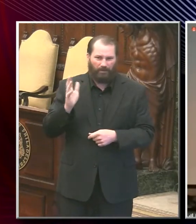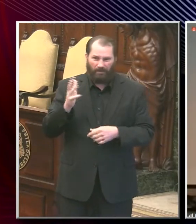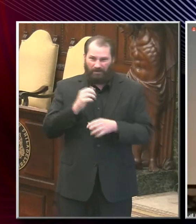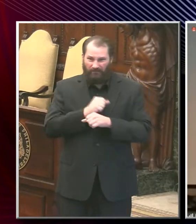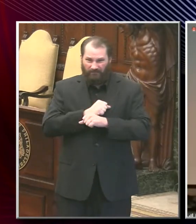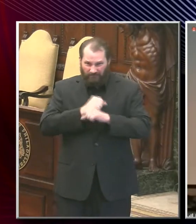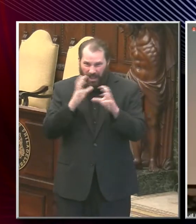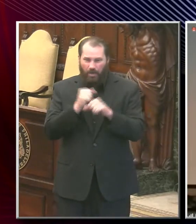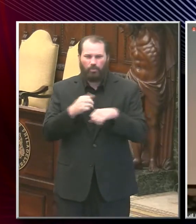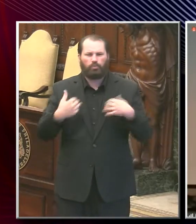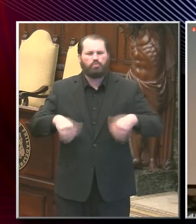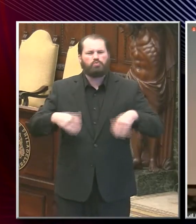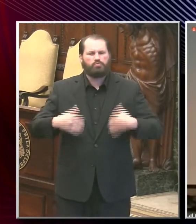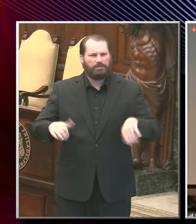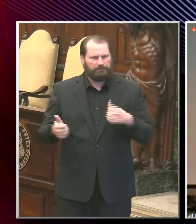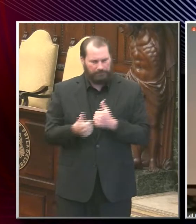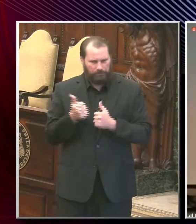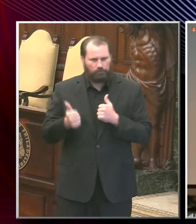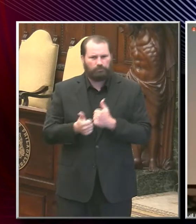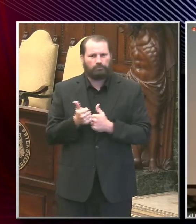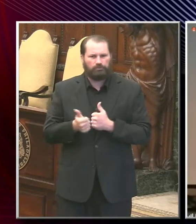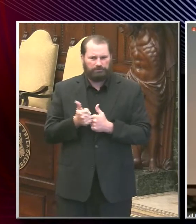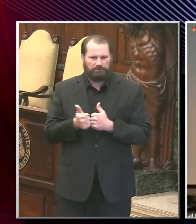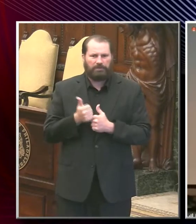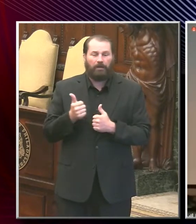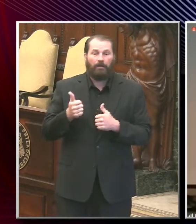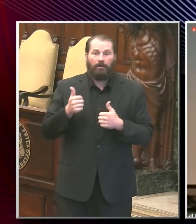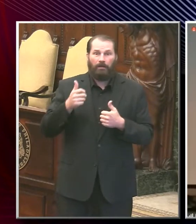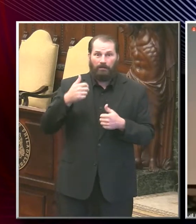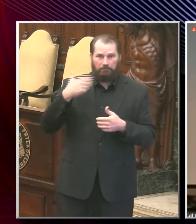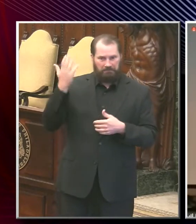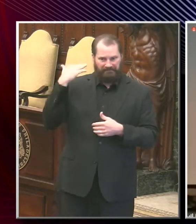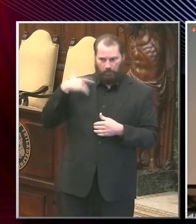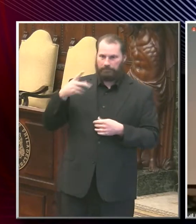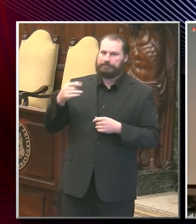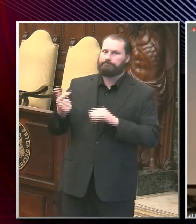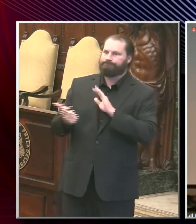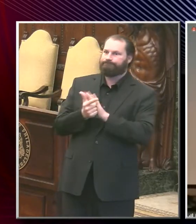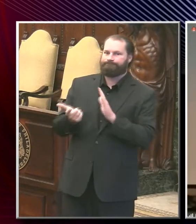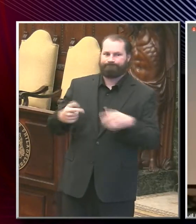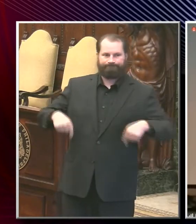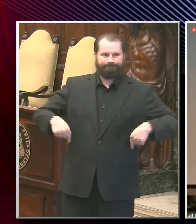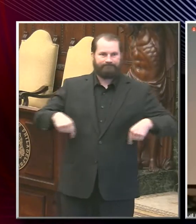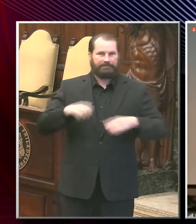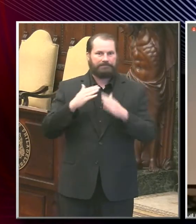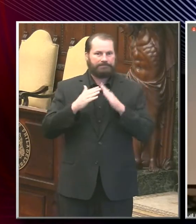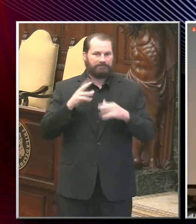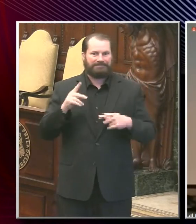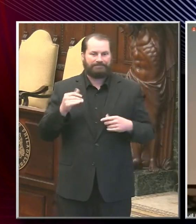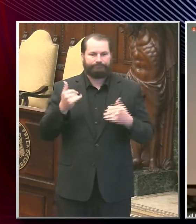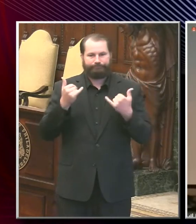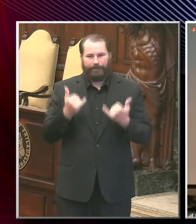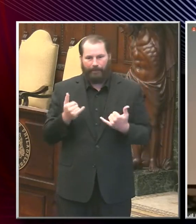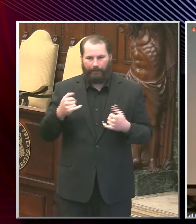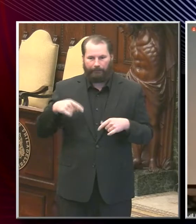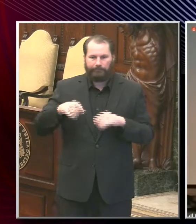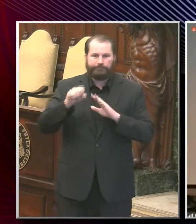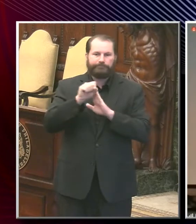why the Philadelphia Code historically banned the use and sale of fireworks within the city. Unfortunately, state legislation